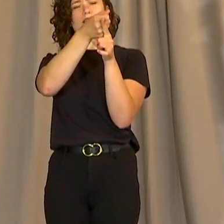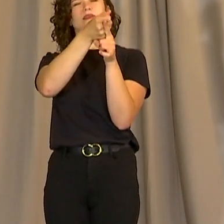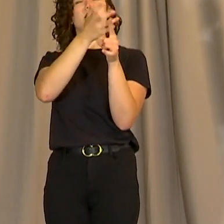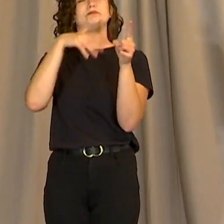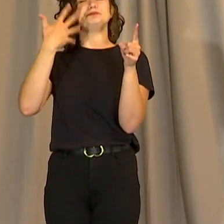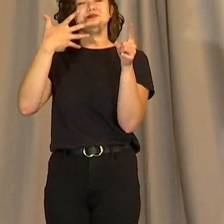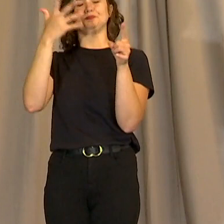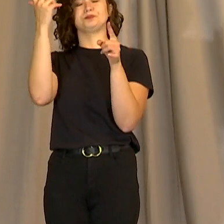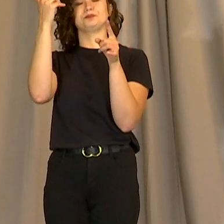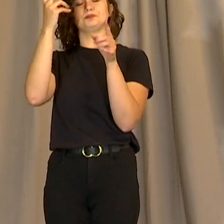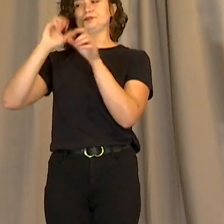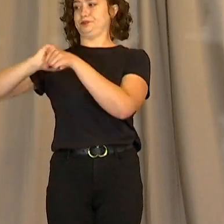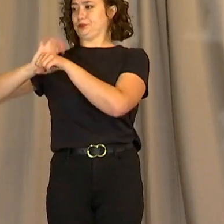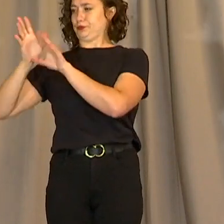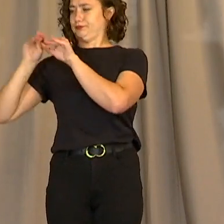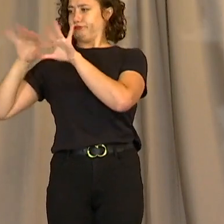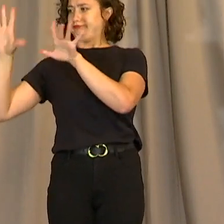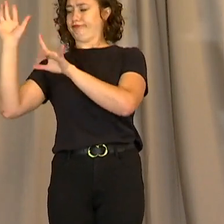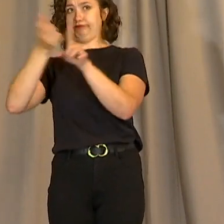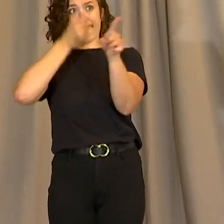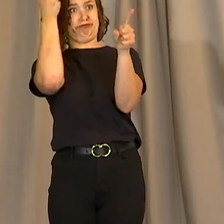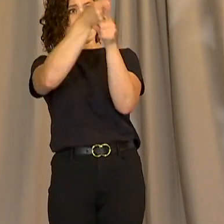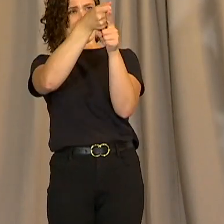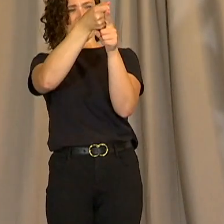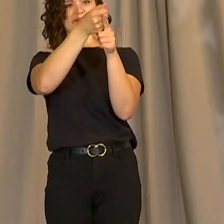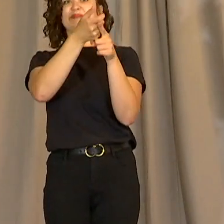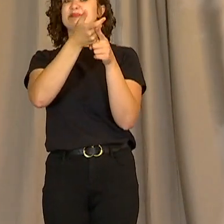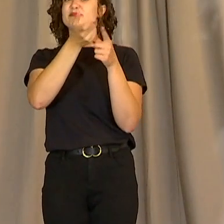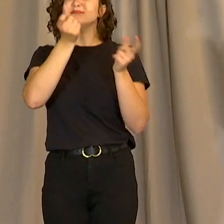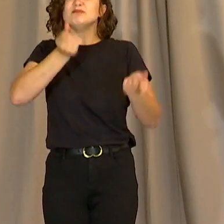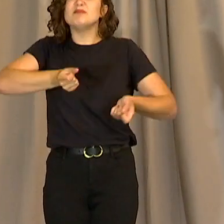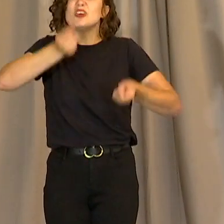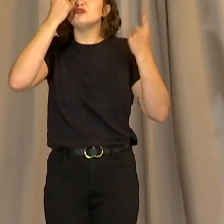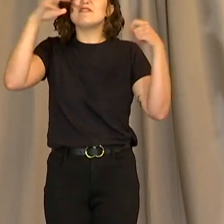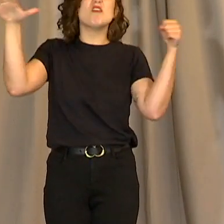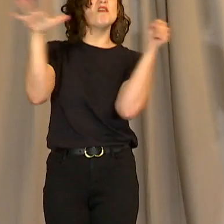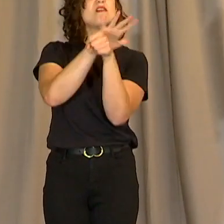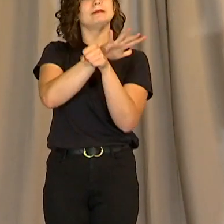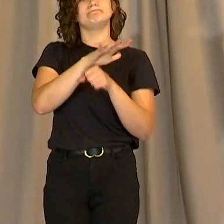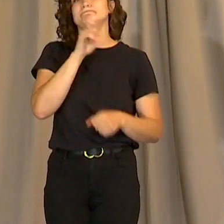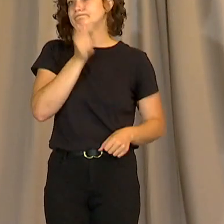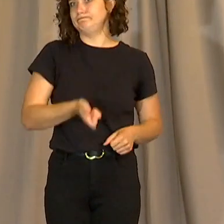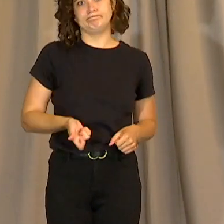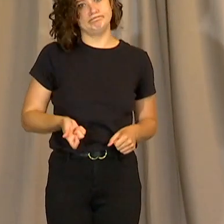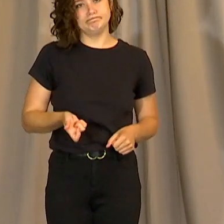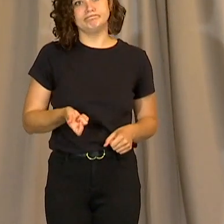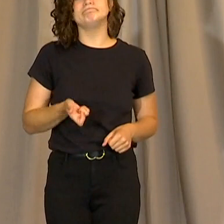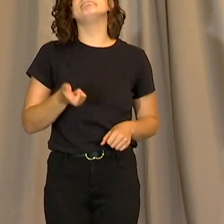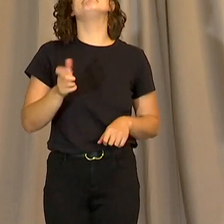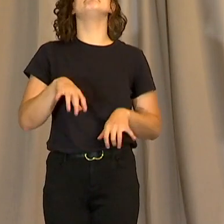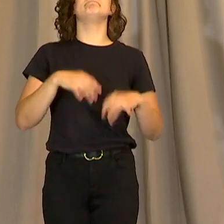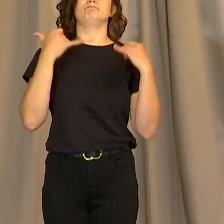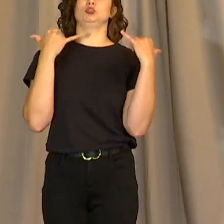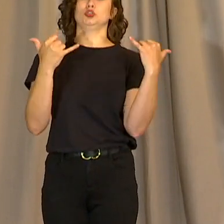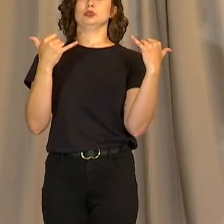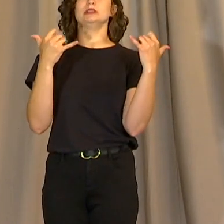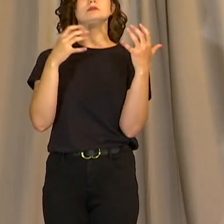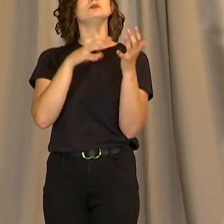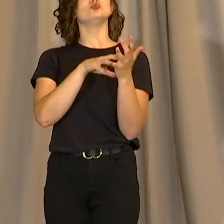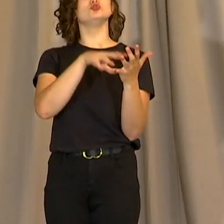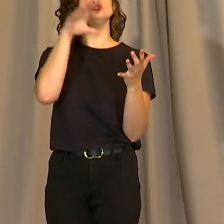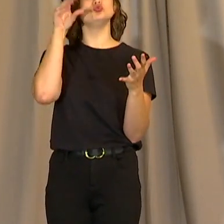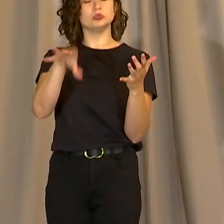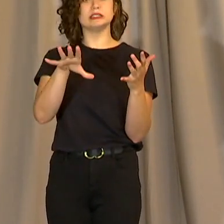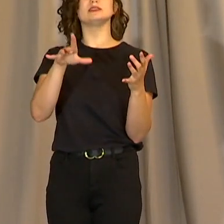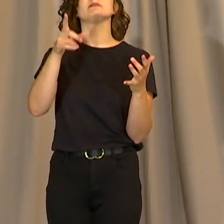impact of the pandemic really has impacted our students. Currently, our students are